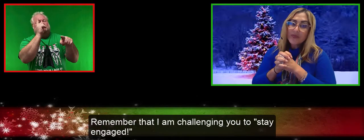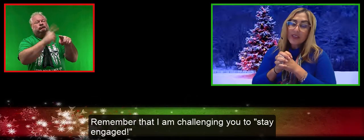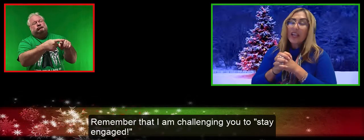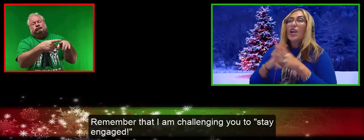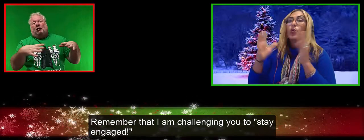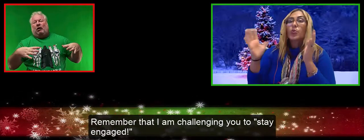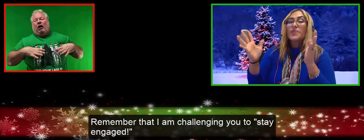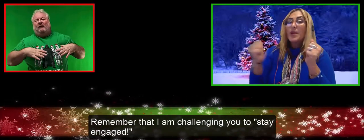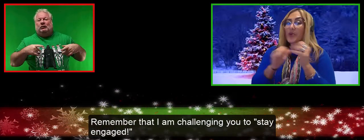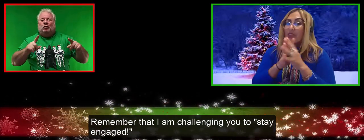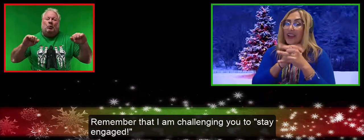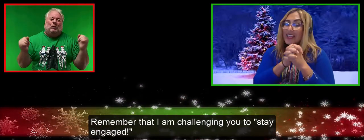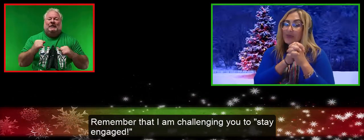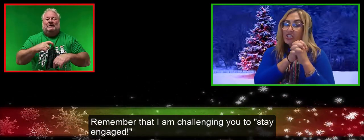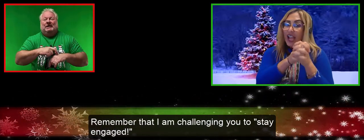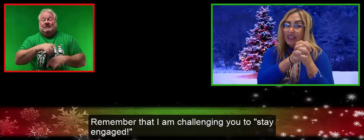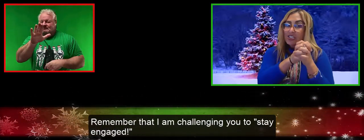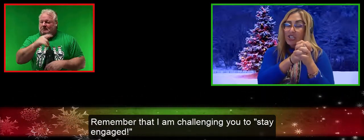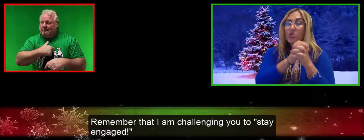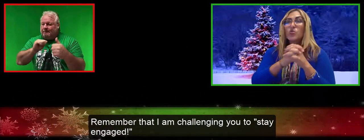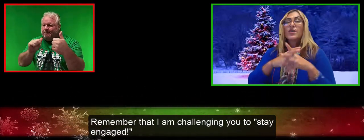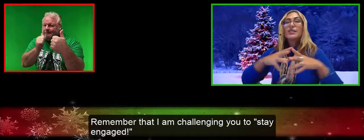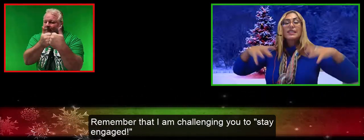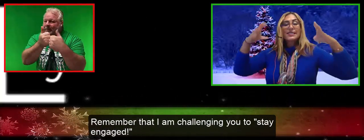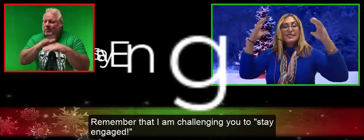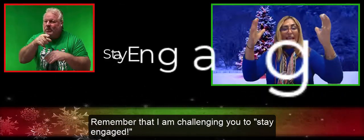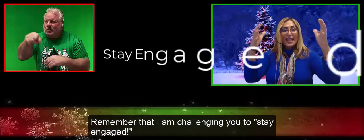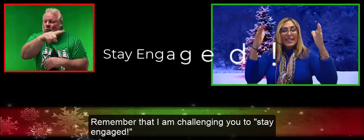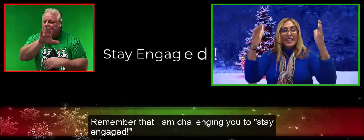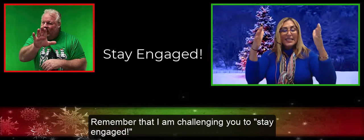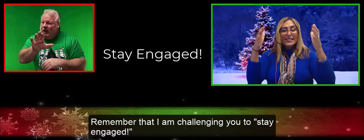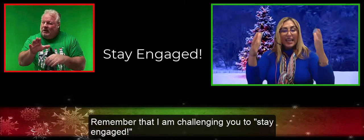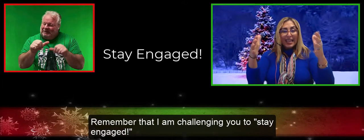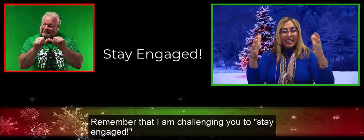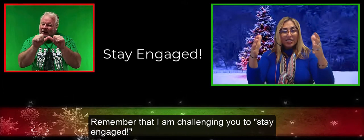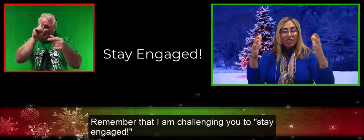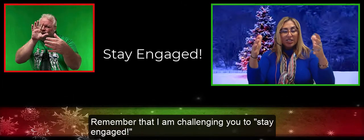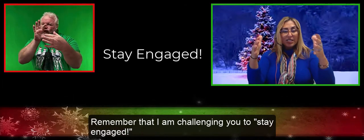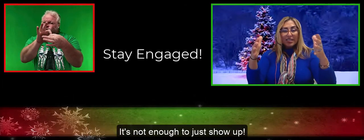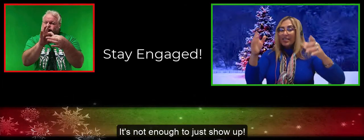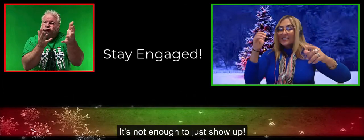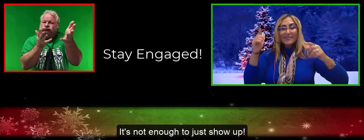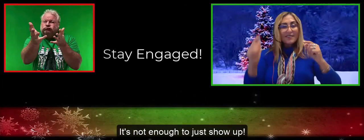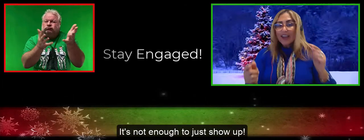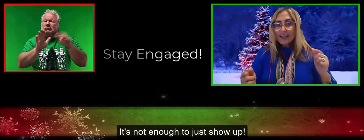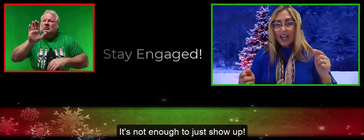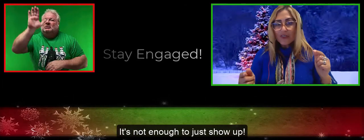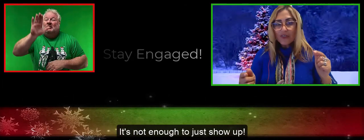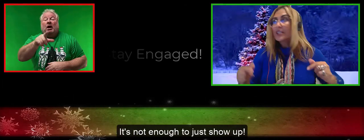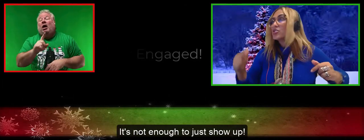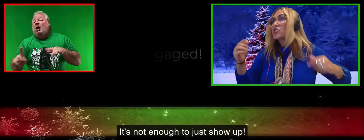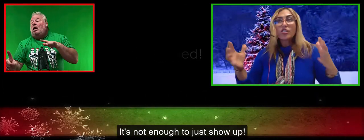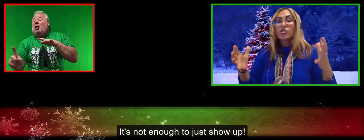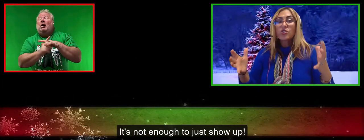break. Remember that I am challenging you to stay engaged. It's not